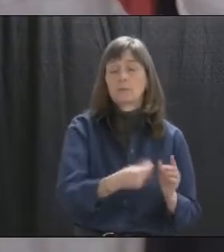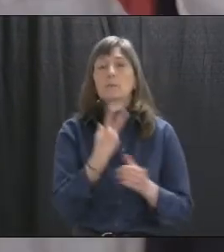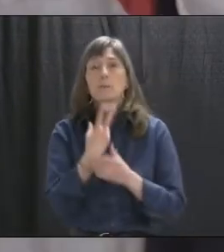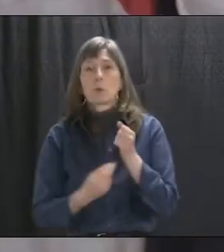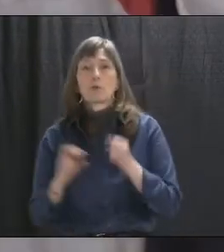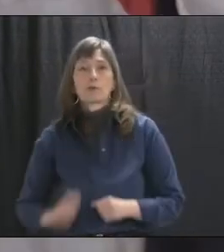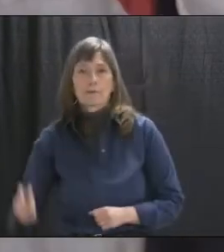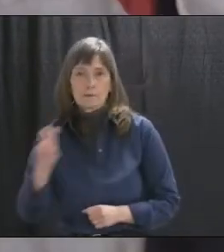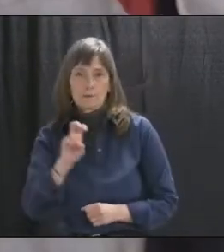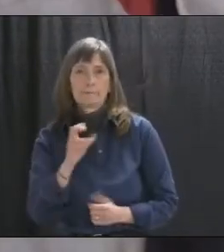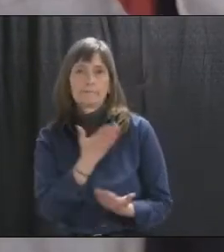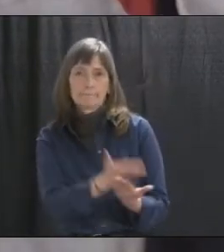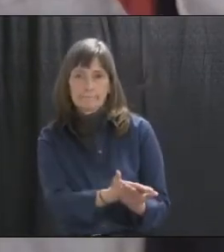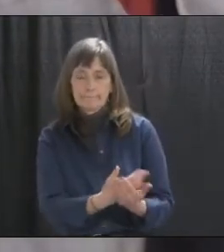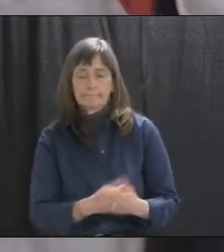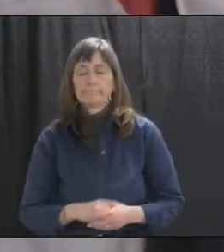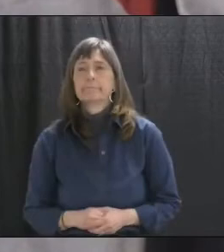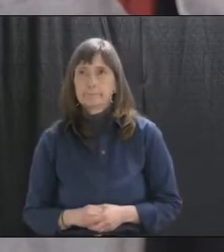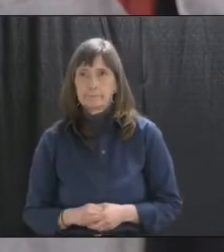related. Thanks.